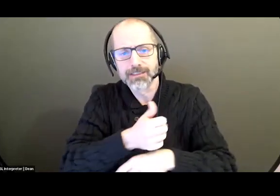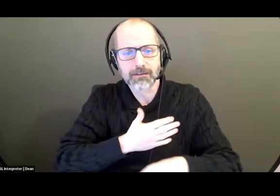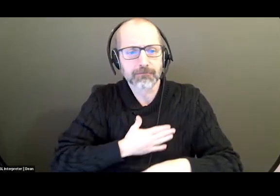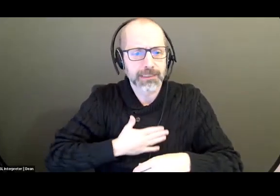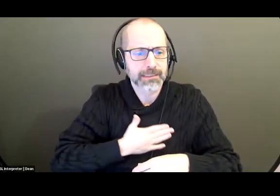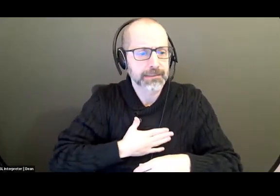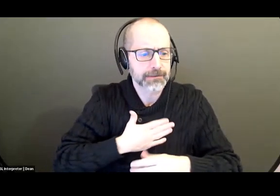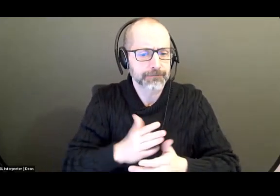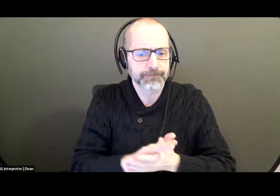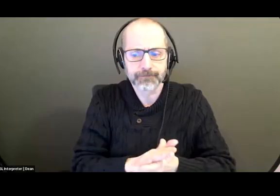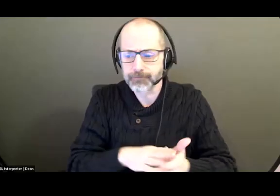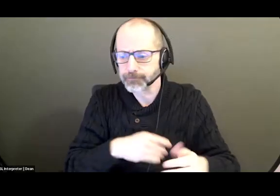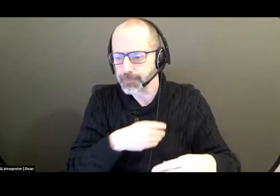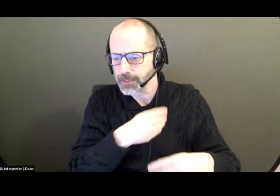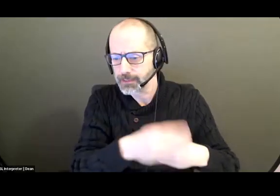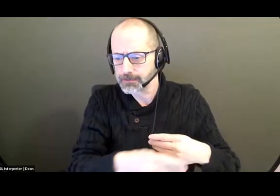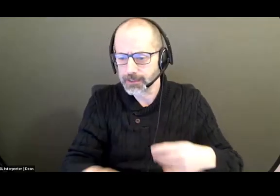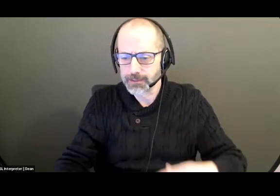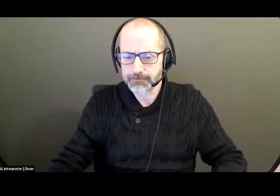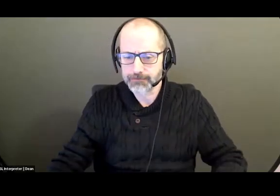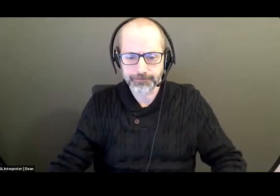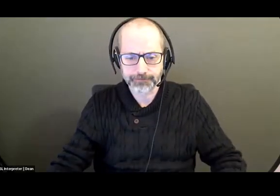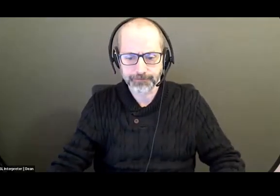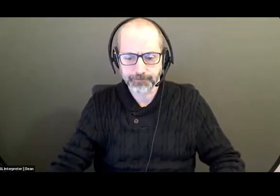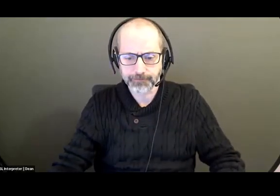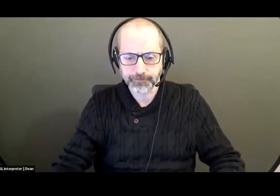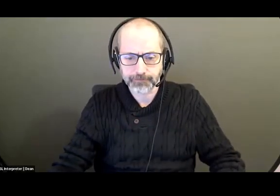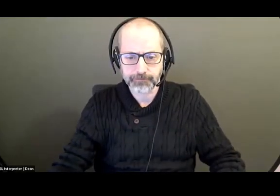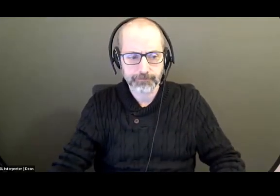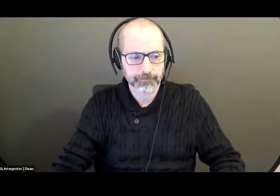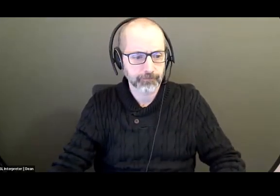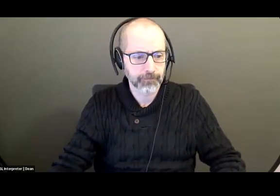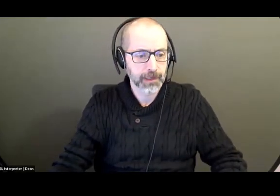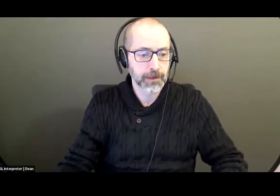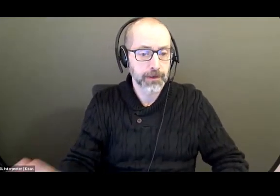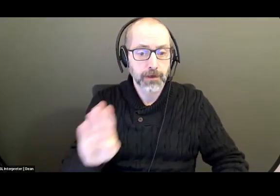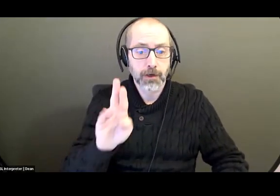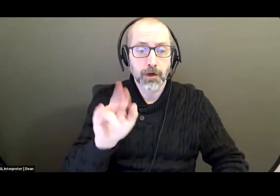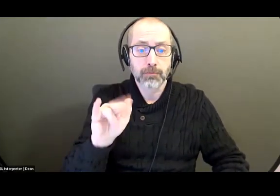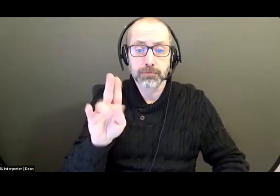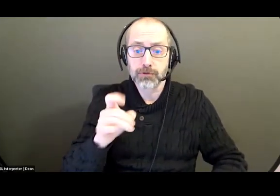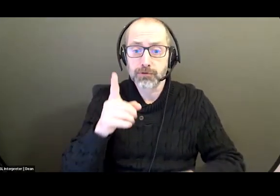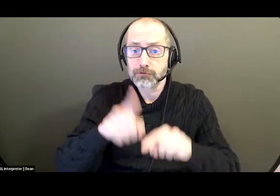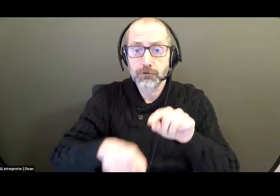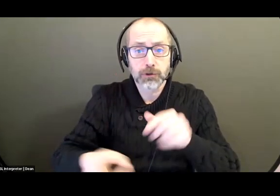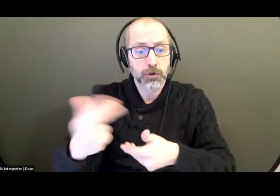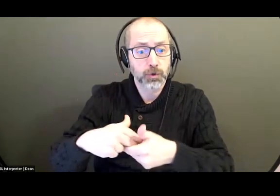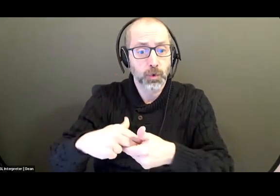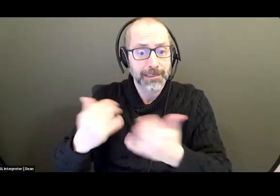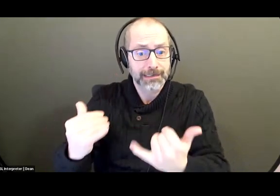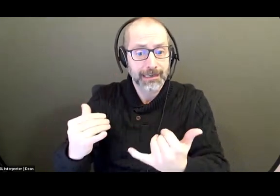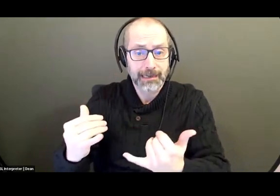or text. Please take care of yourself in ways that work for you. Next slide.